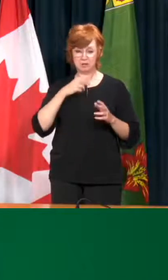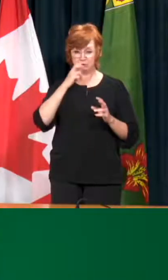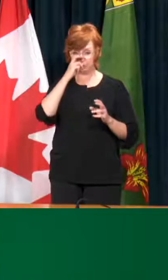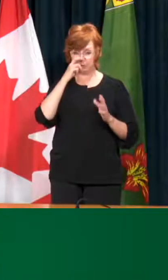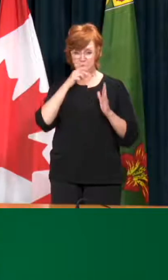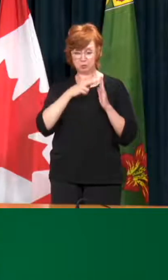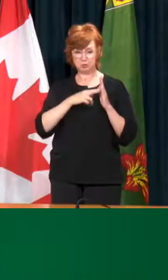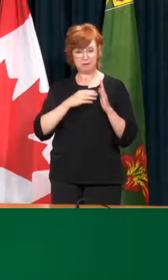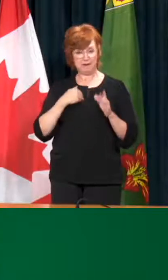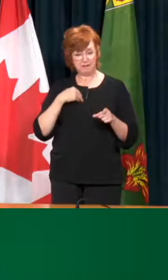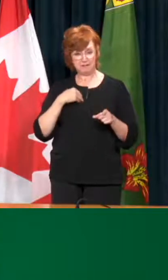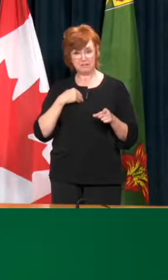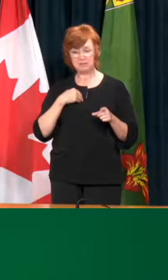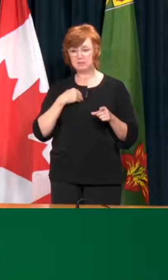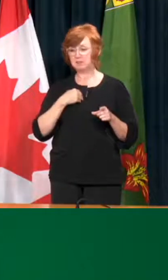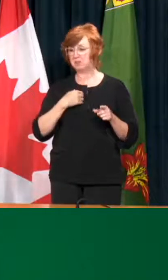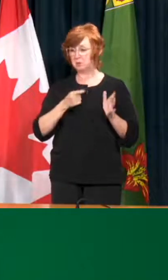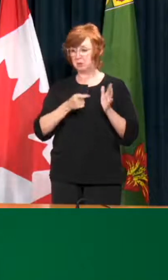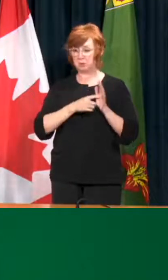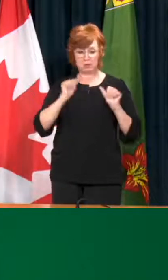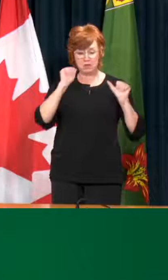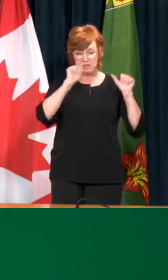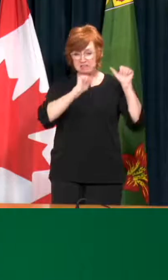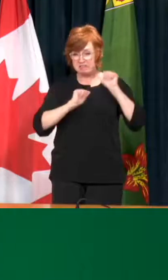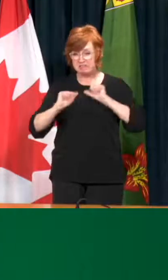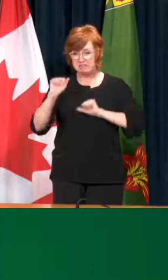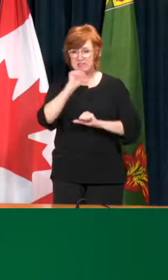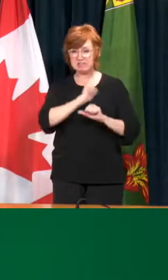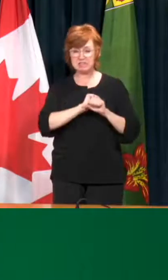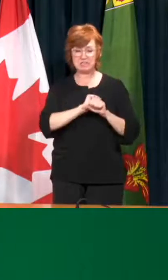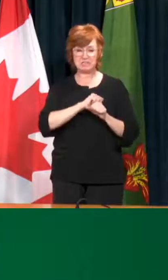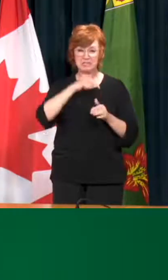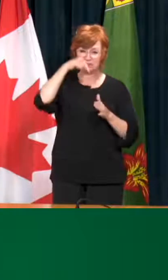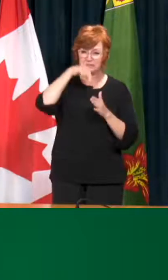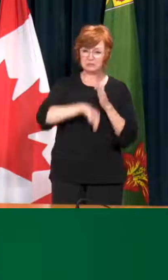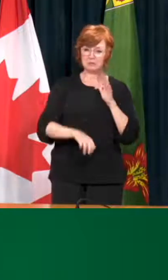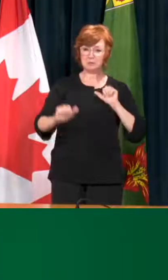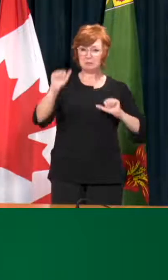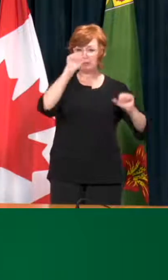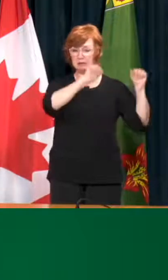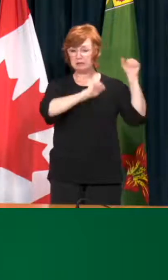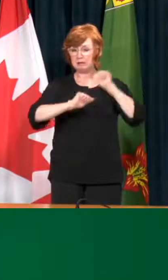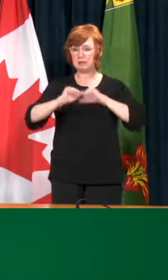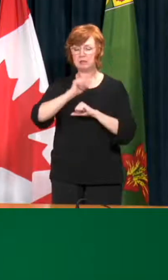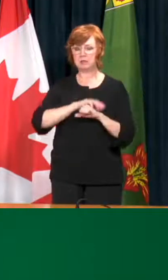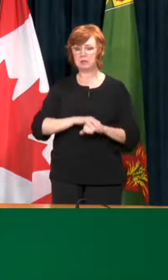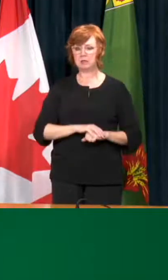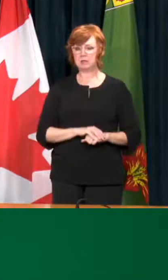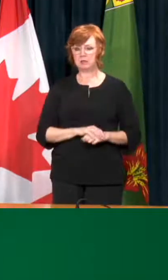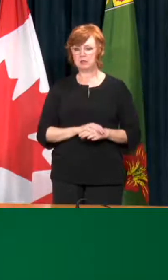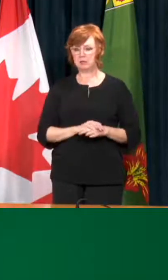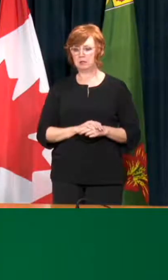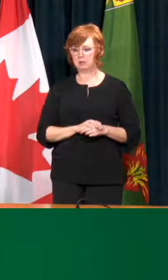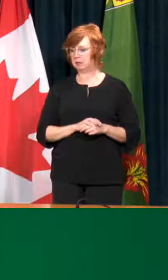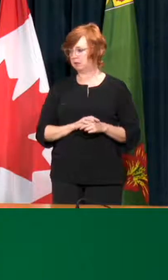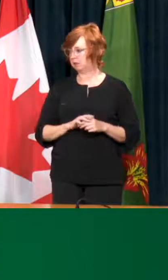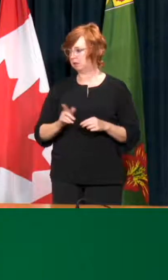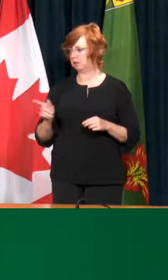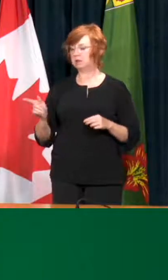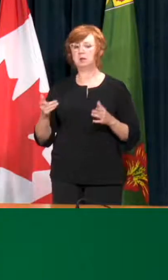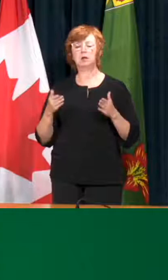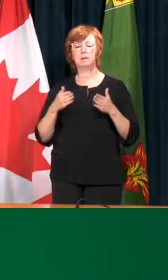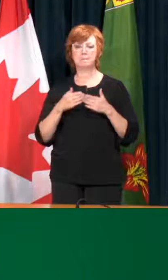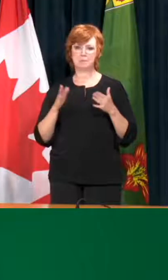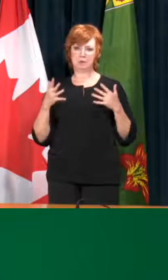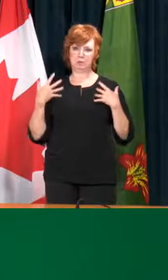as doing a full cleaning? And if they don't do those things, is there any liability on the business for not doing them? So public health